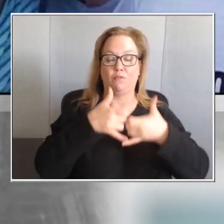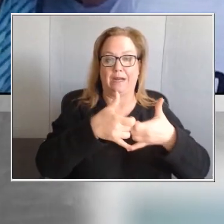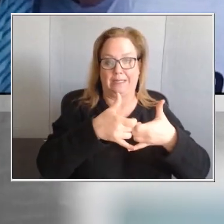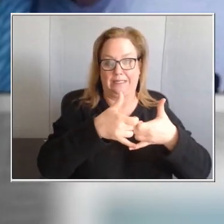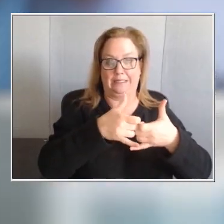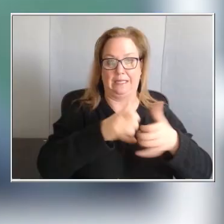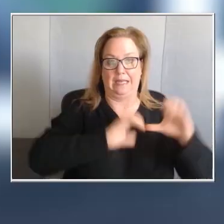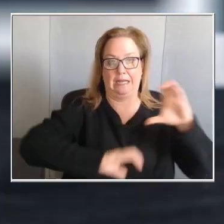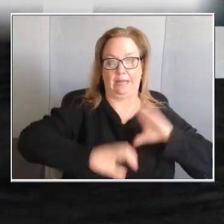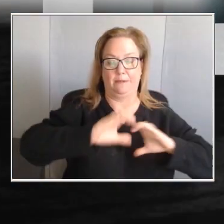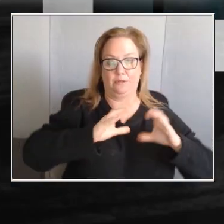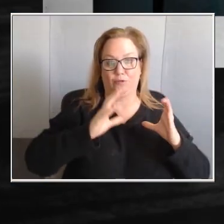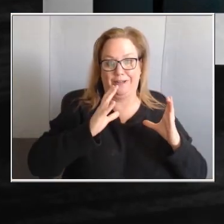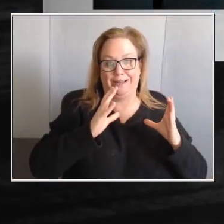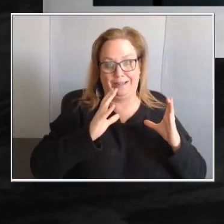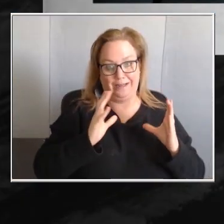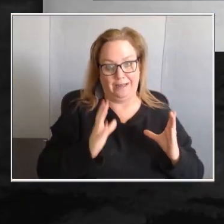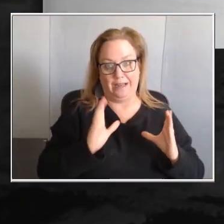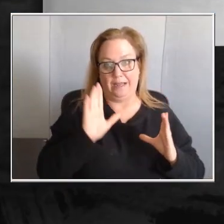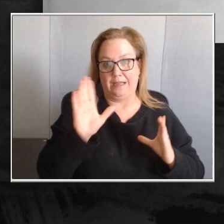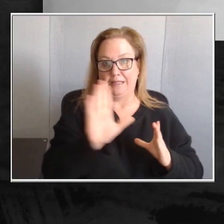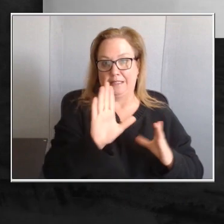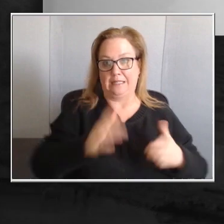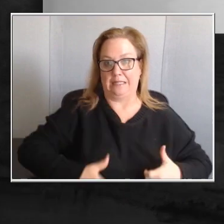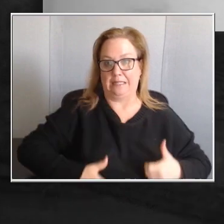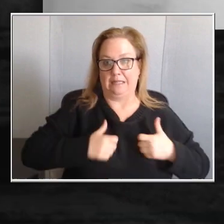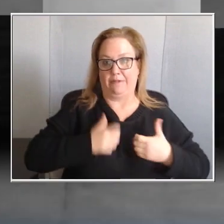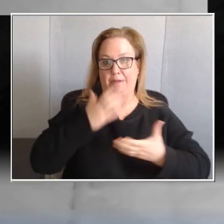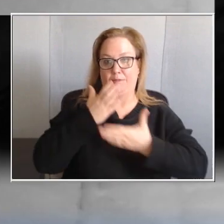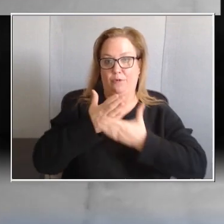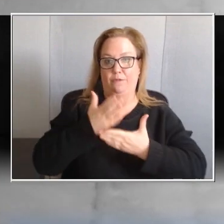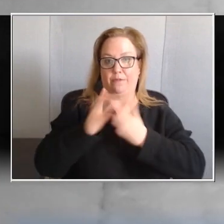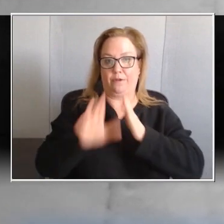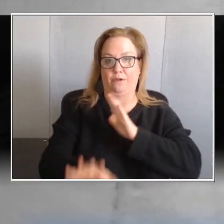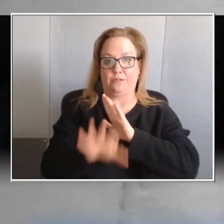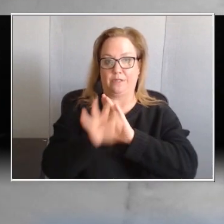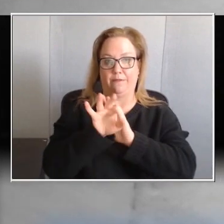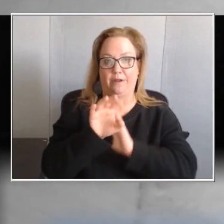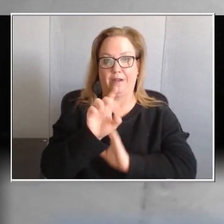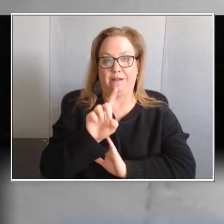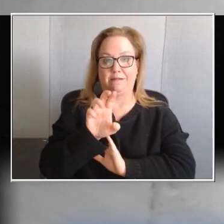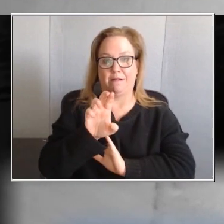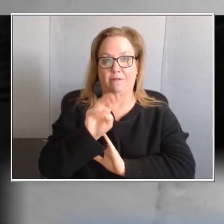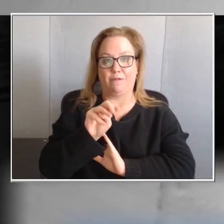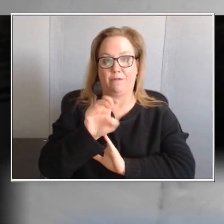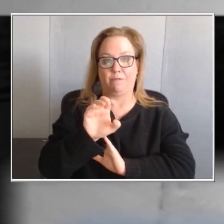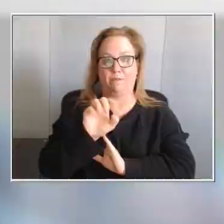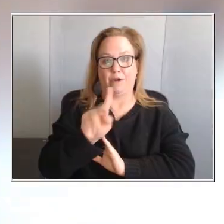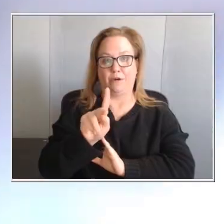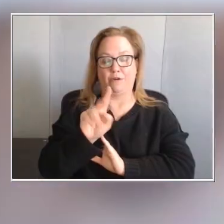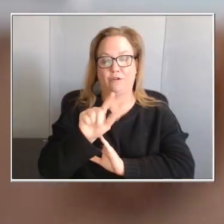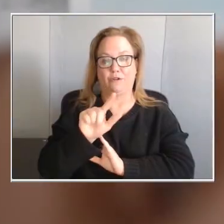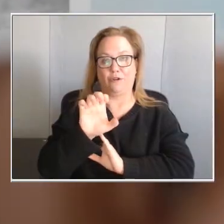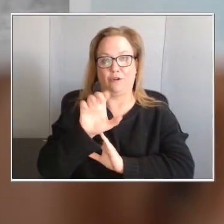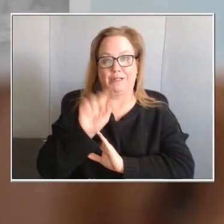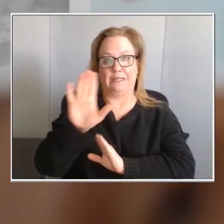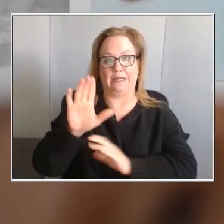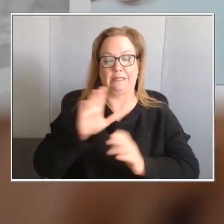is living proof of their incredible discovery and Dr. McGurk's passion and execution. I'm